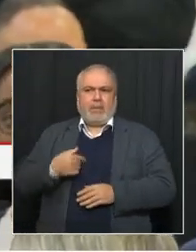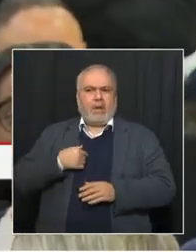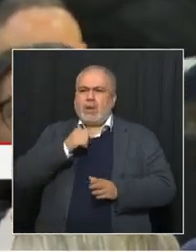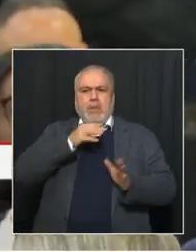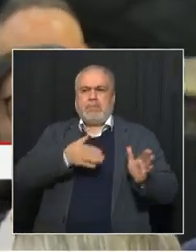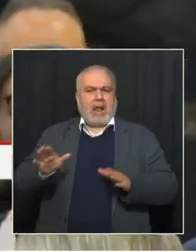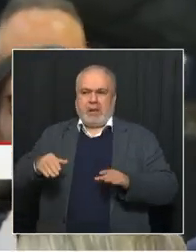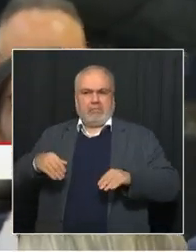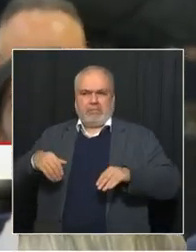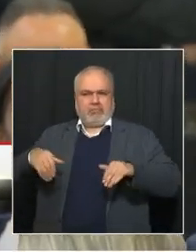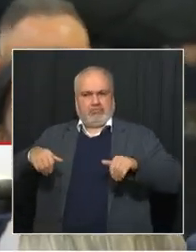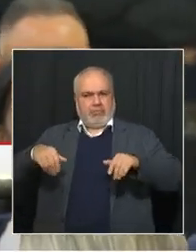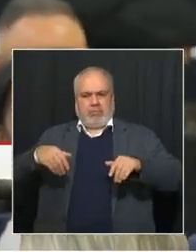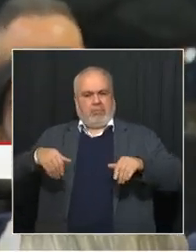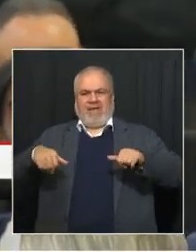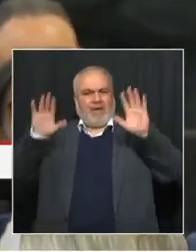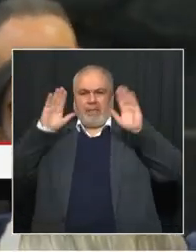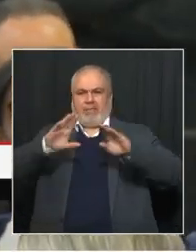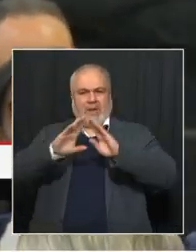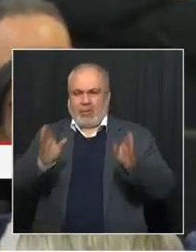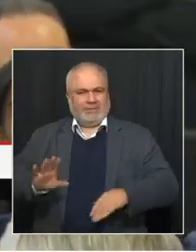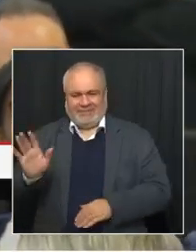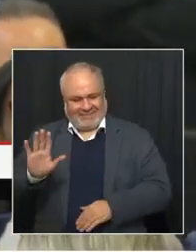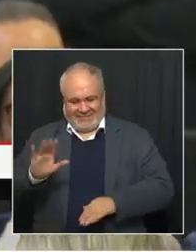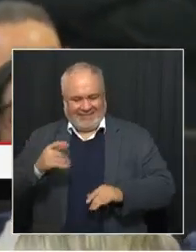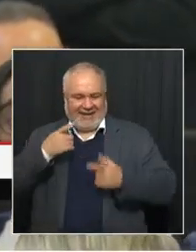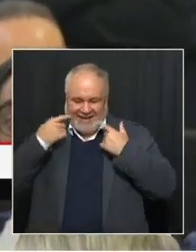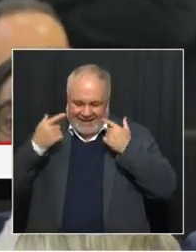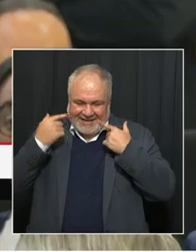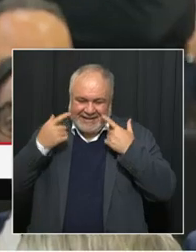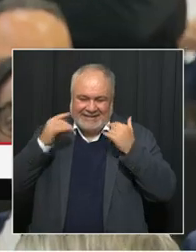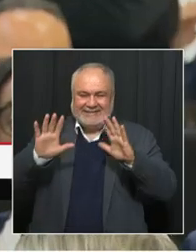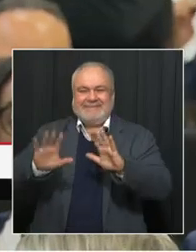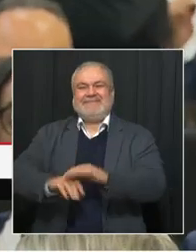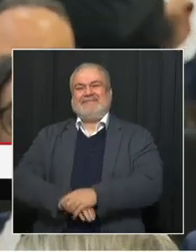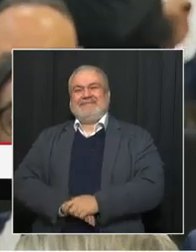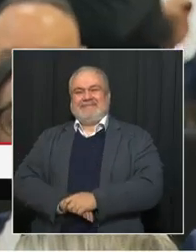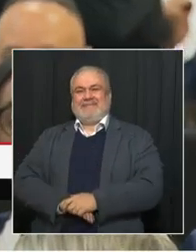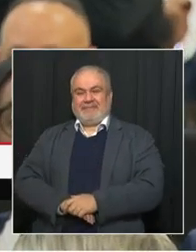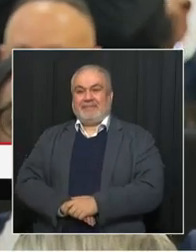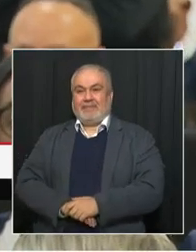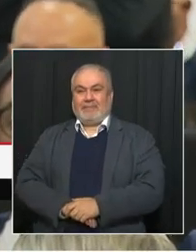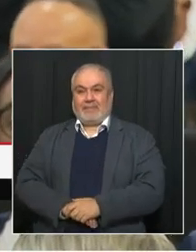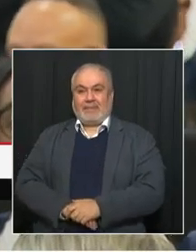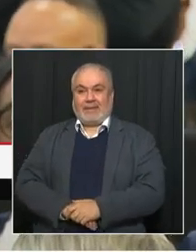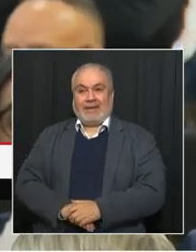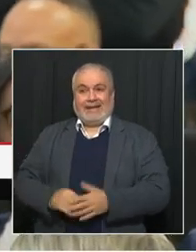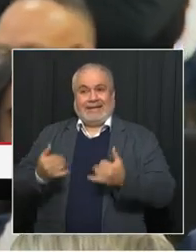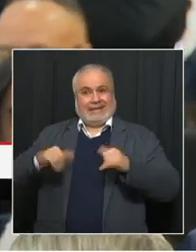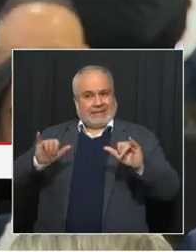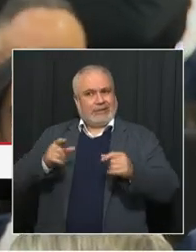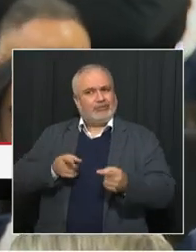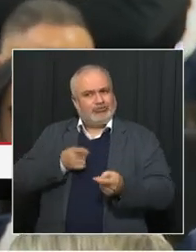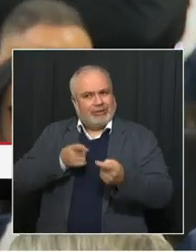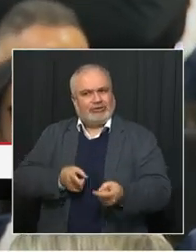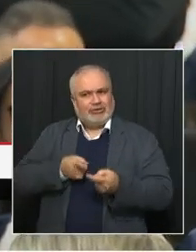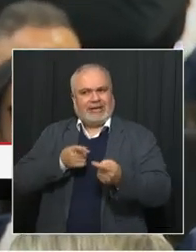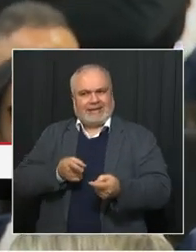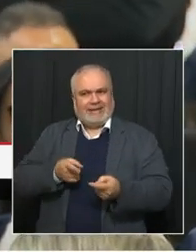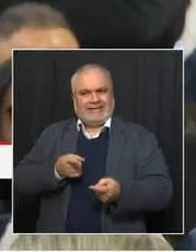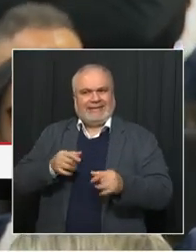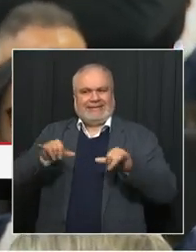house anytime. Right. But it's still a struggle to stay in the house. I understand.